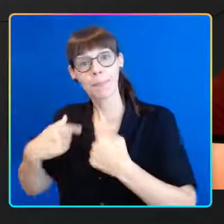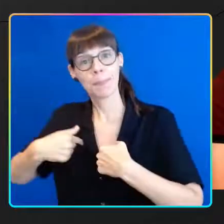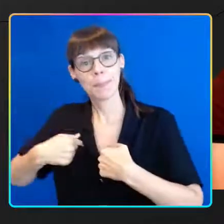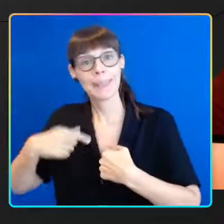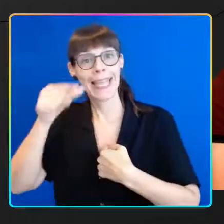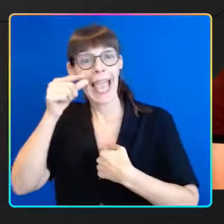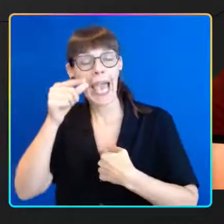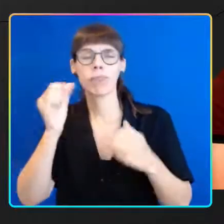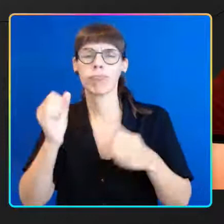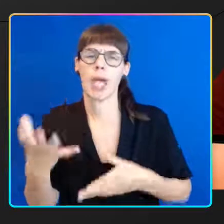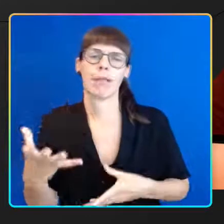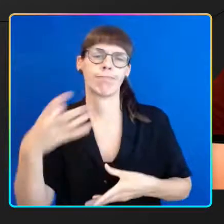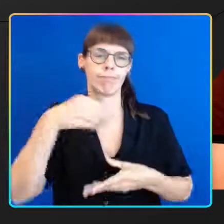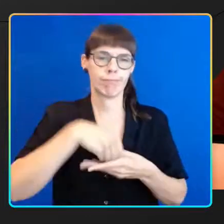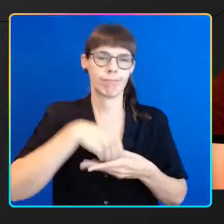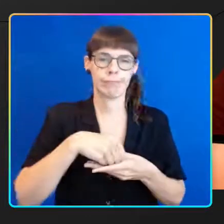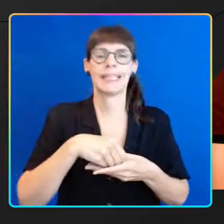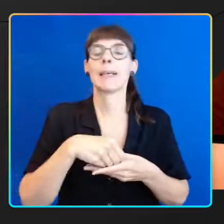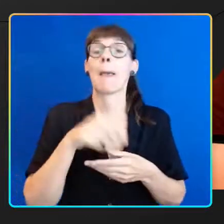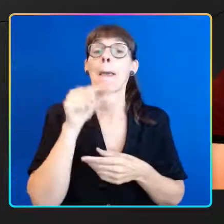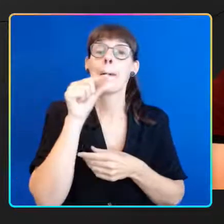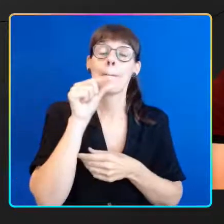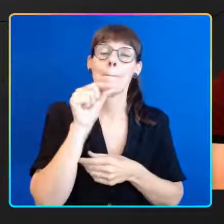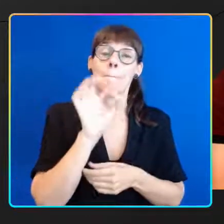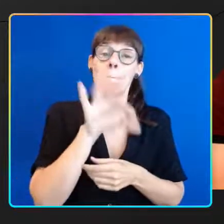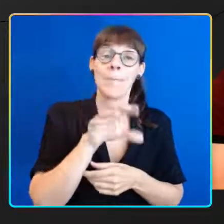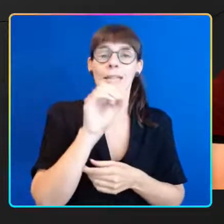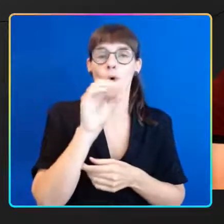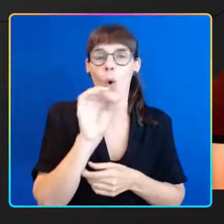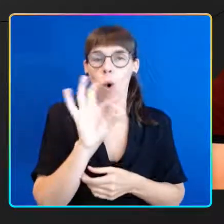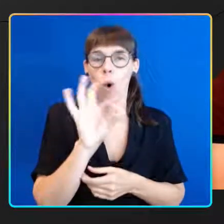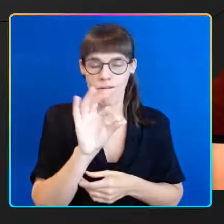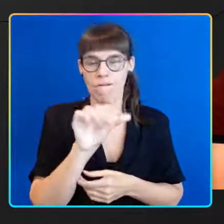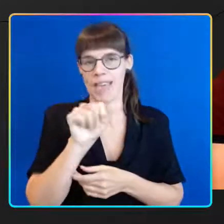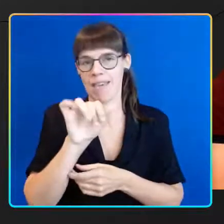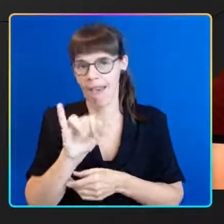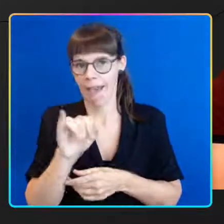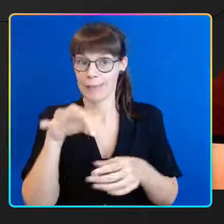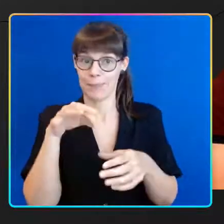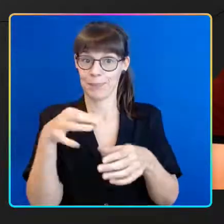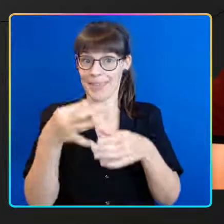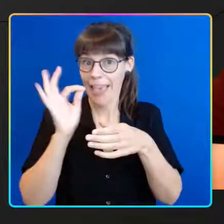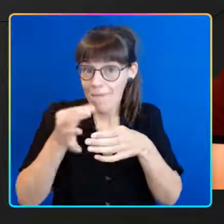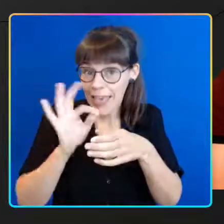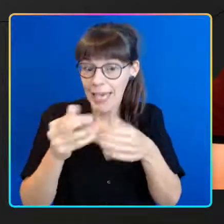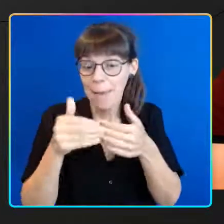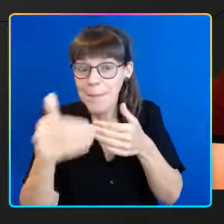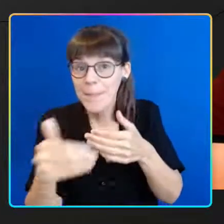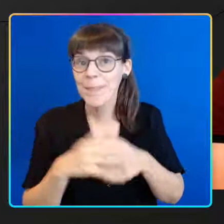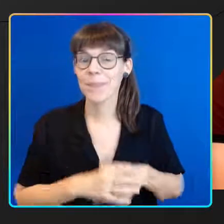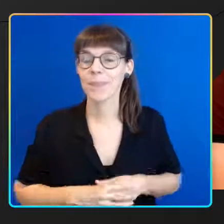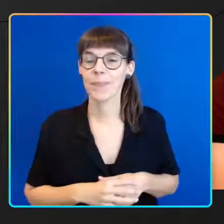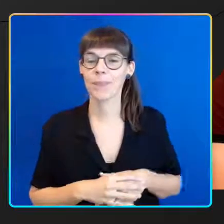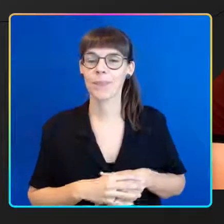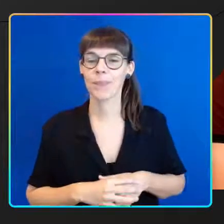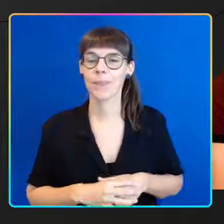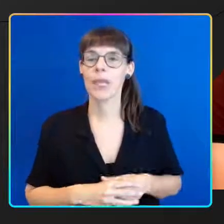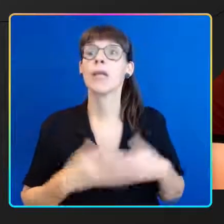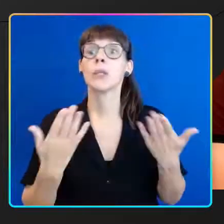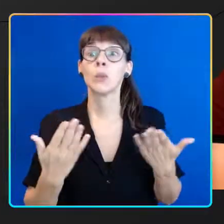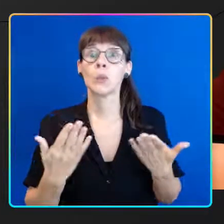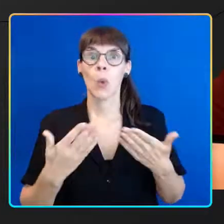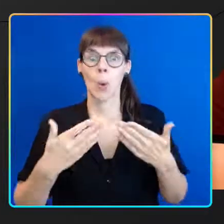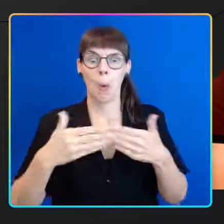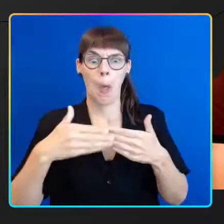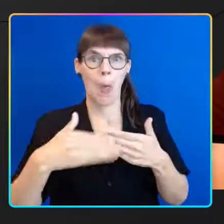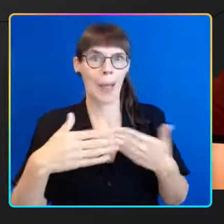Bit of AI Cafe straight after this event. But we have just a couple of minutes left, and we